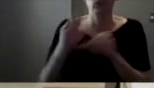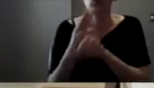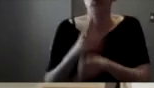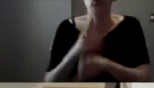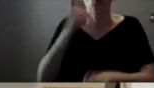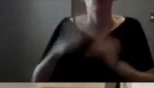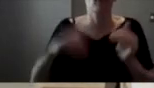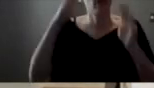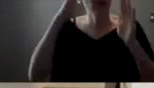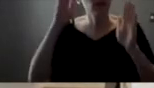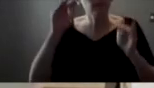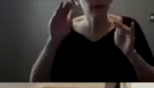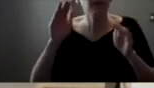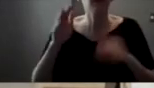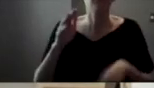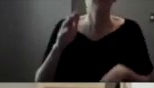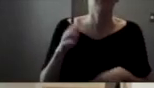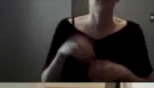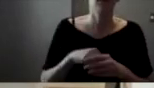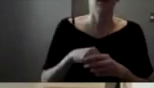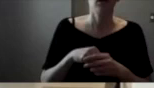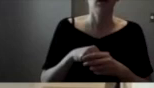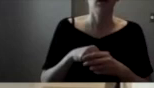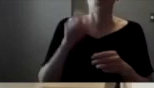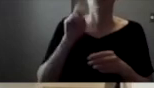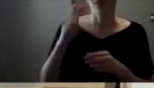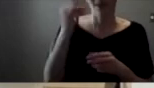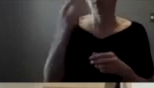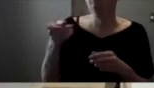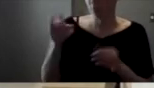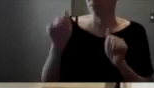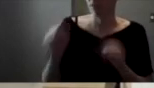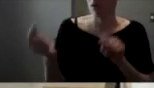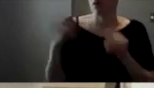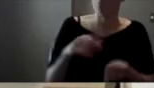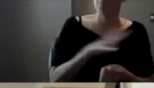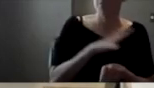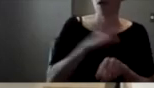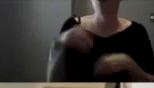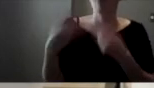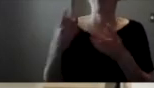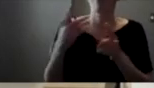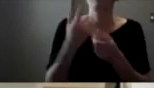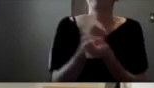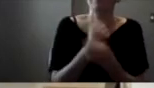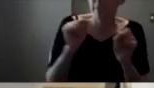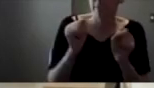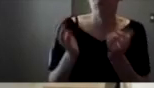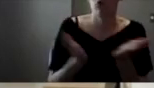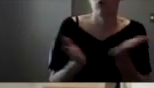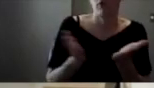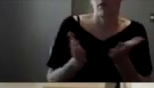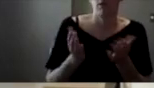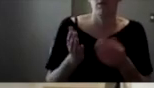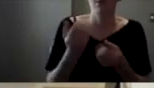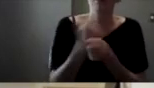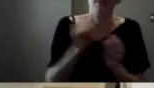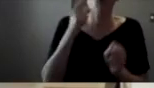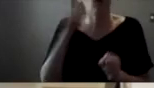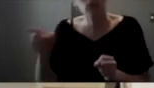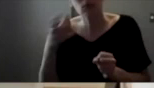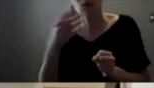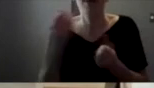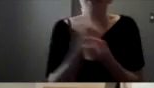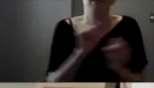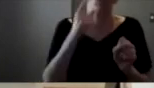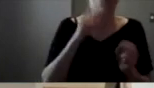in a way that is safe to both the woman and her providers. I think the other thing we've also been talking